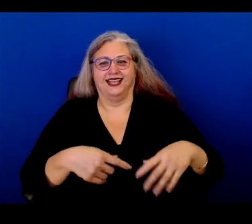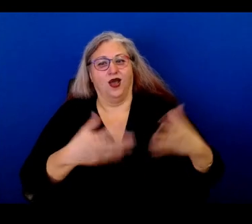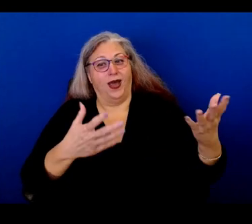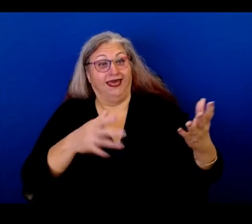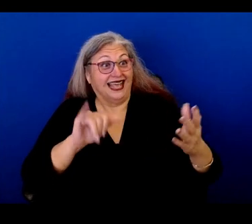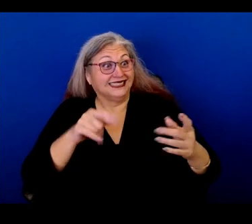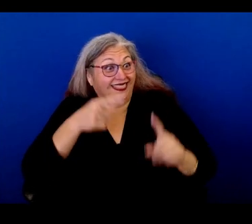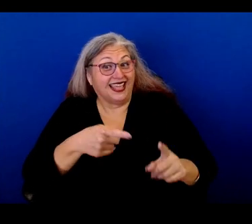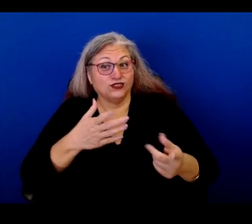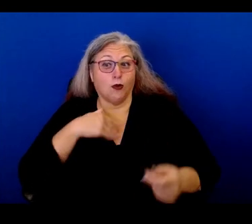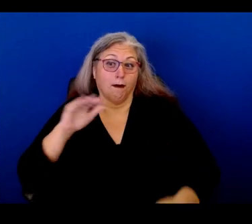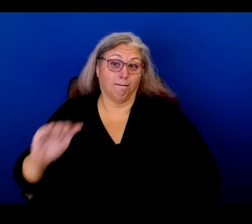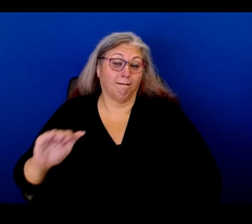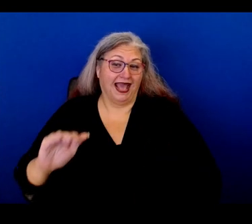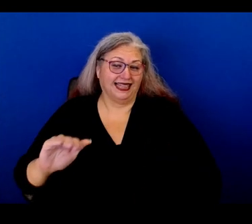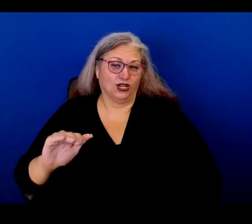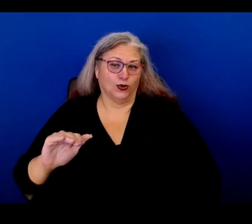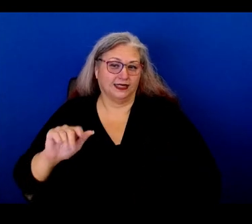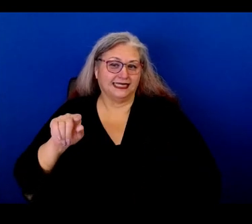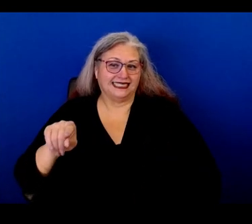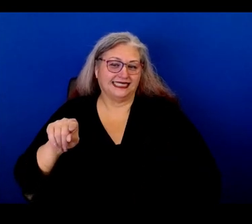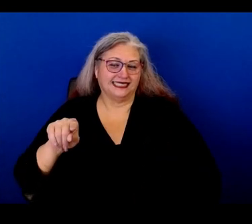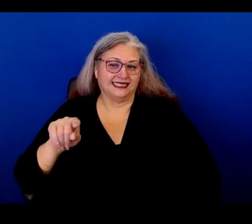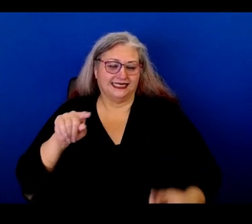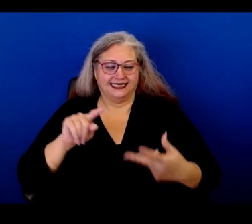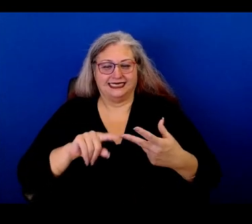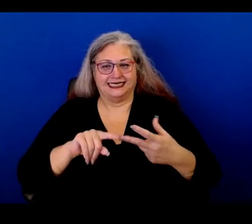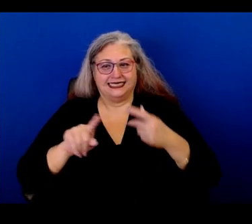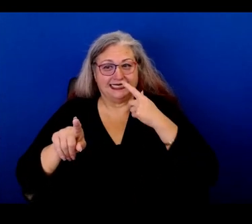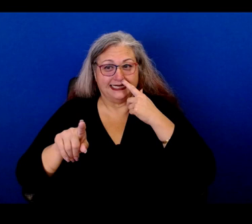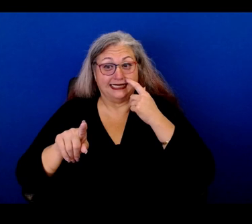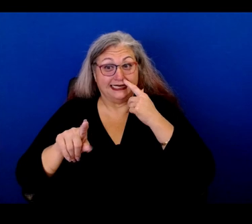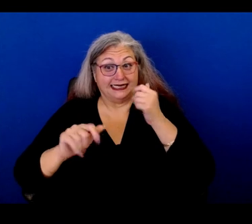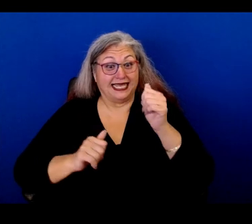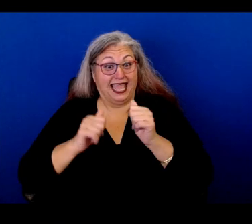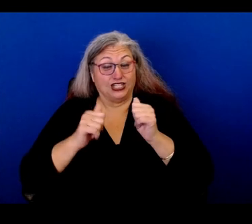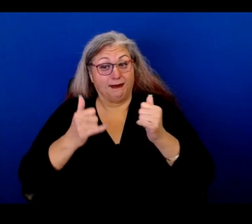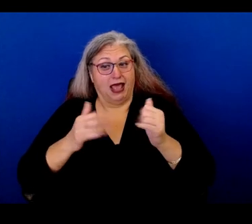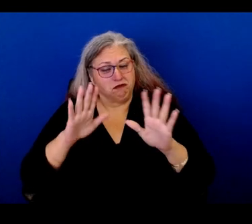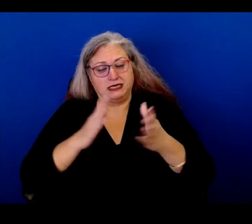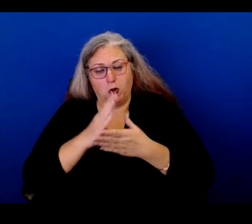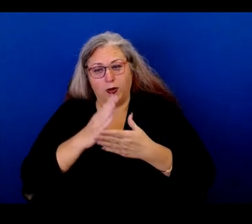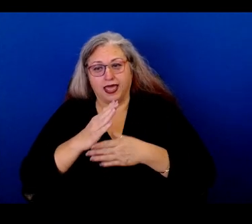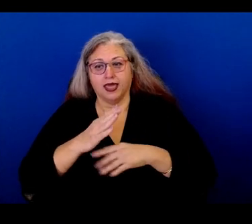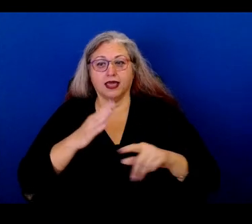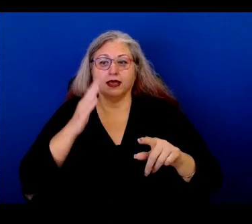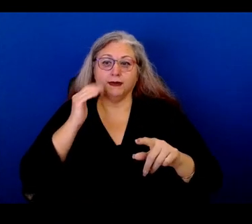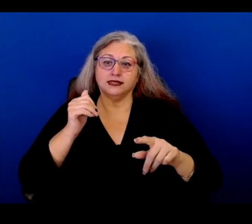the thing. So my little one, he, you know, he's catching up with me, and that's okay,